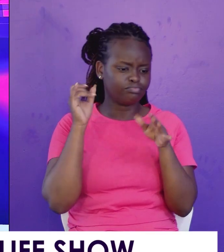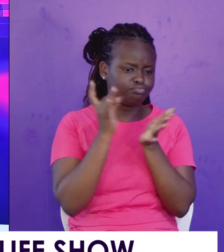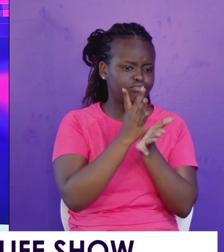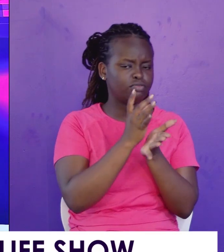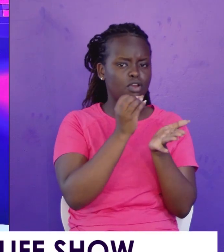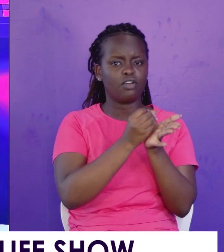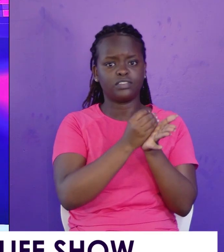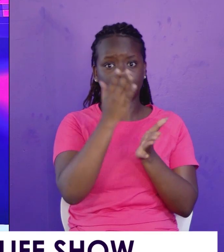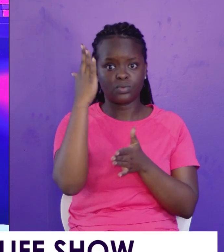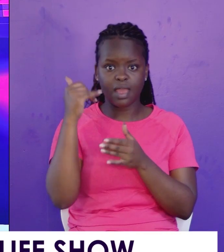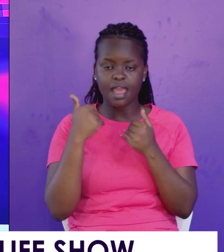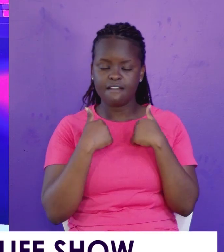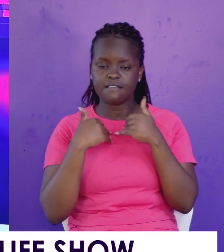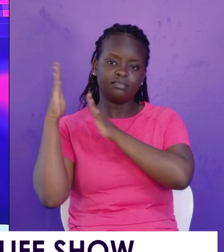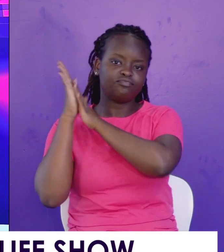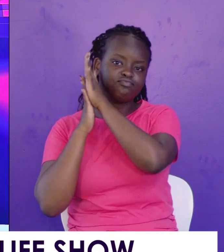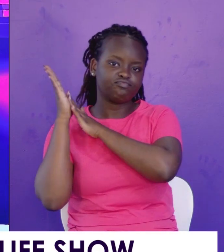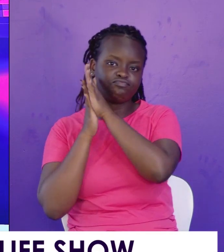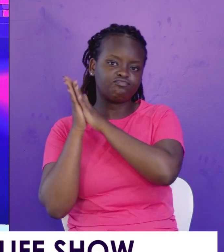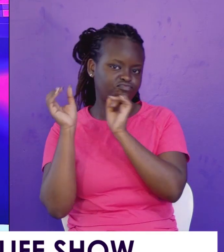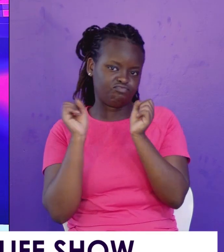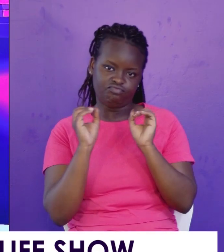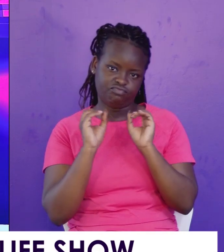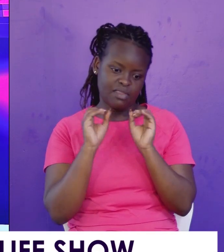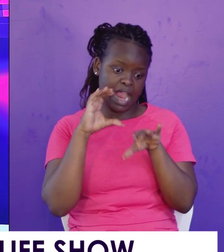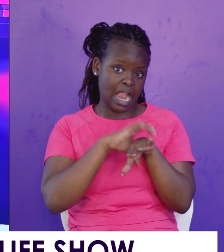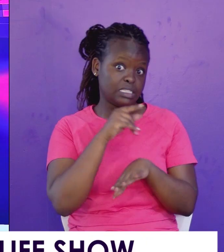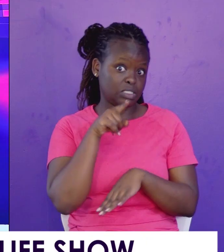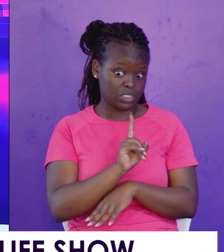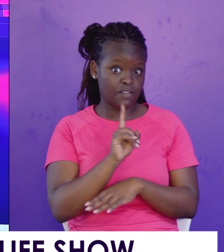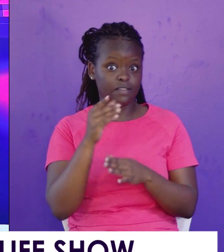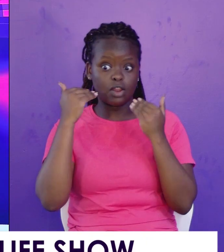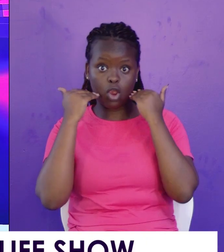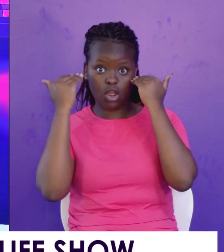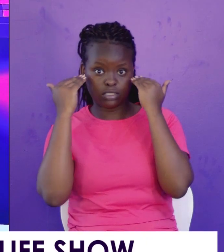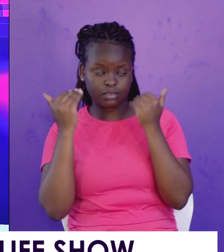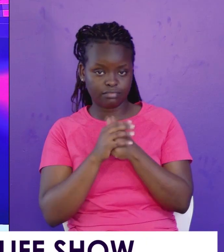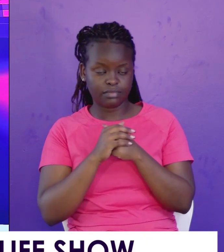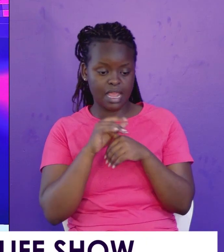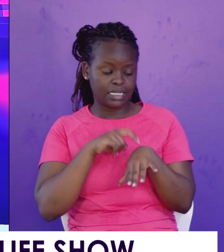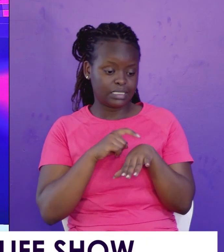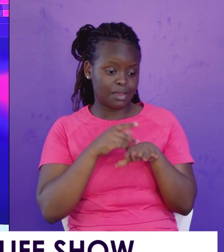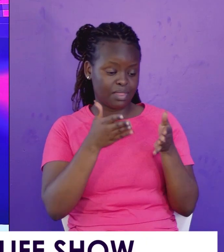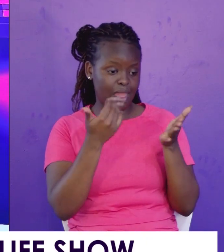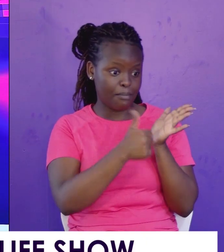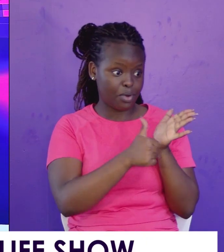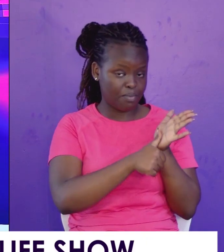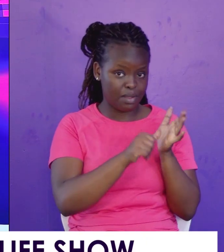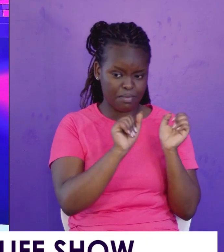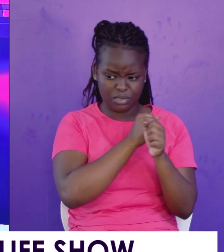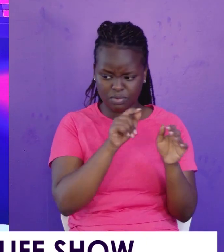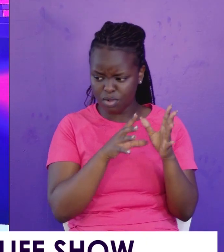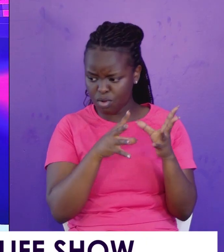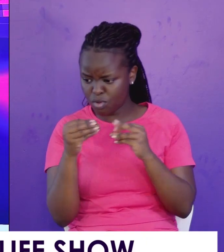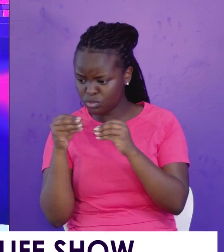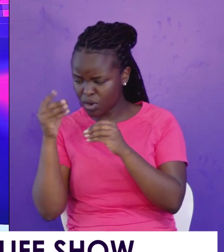your office because they are putting on dreadlocks. You will get yourself in court. But there was a time that was an issue. You couldn't come into a